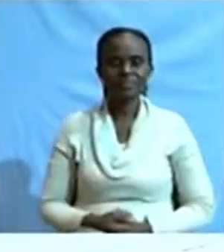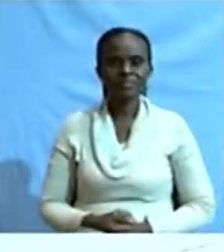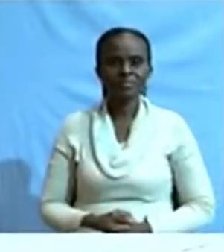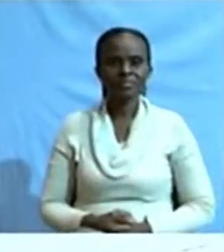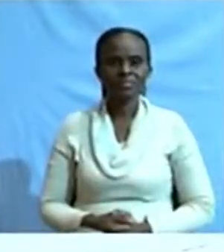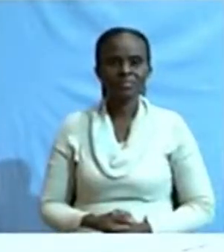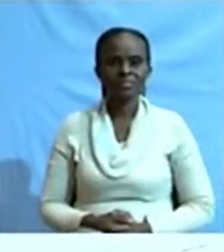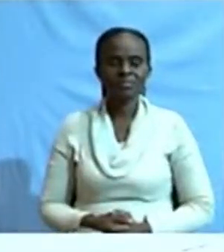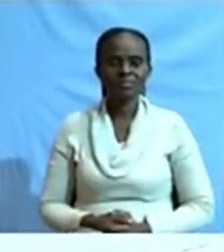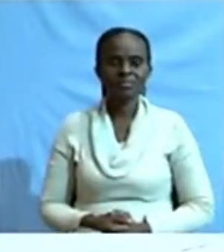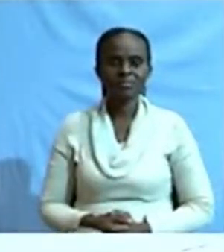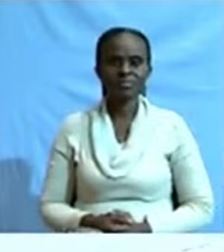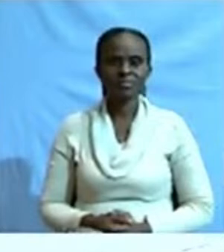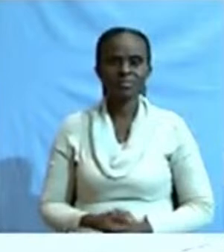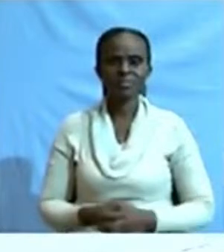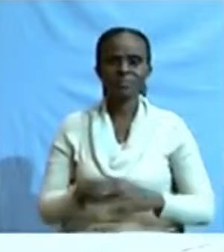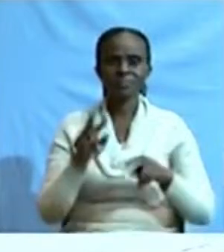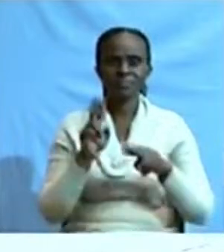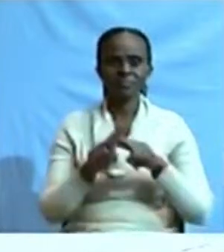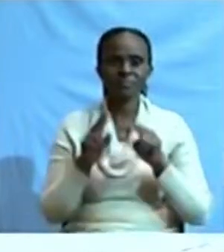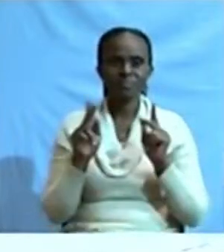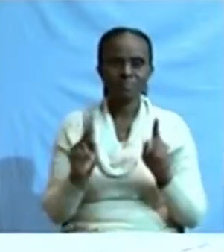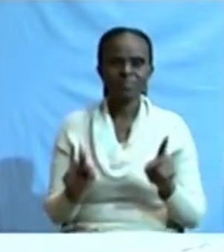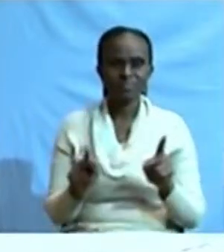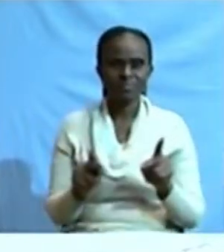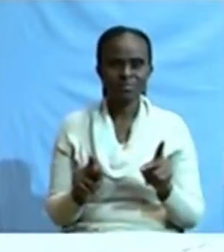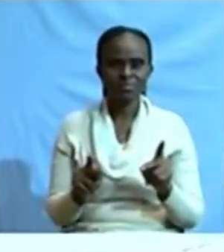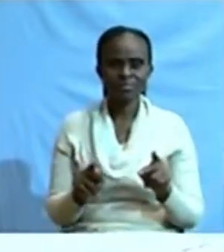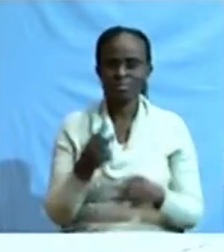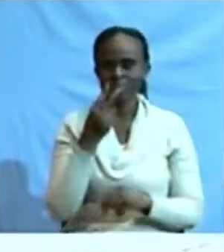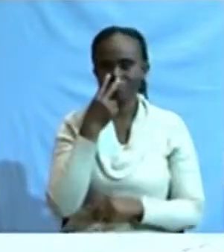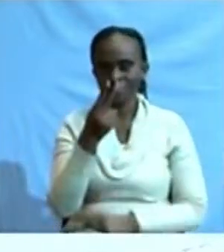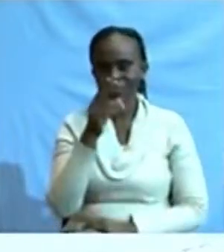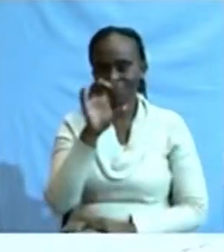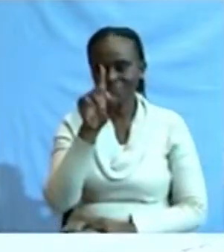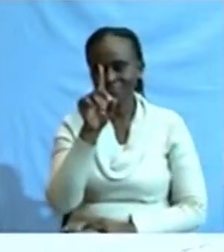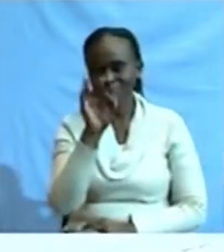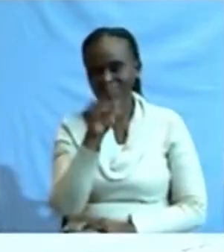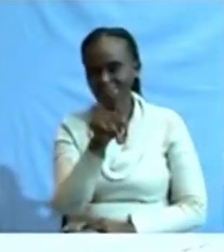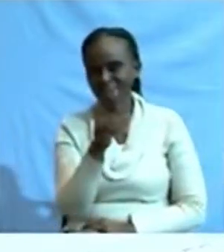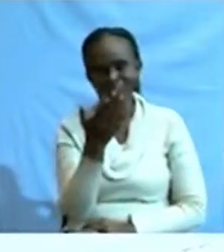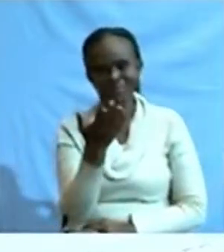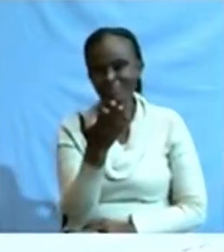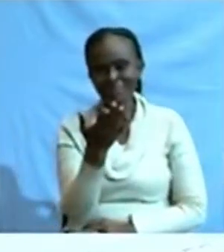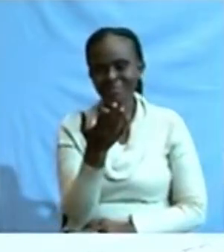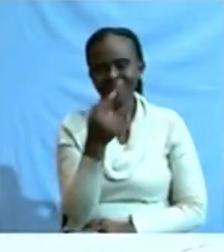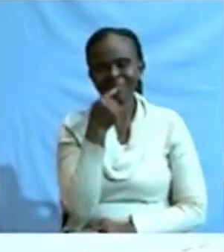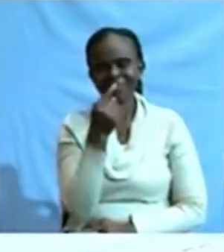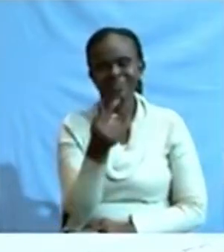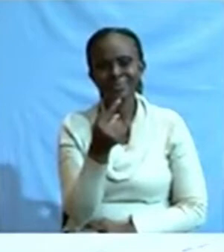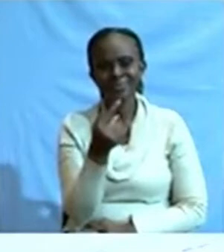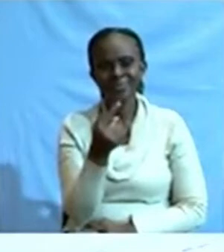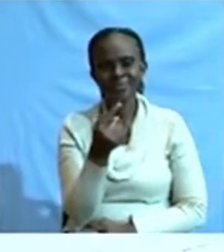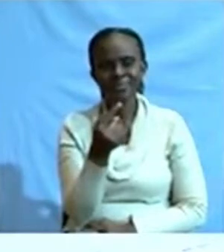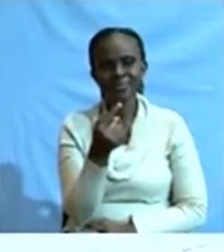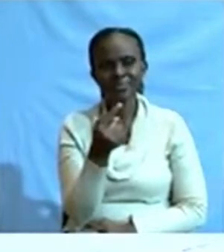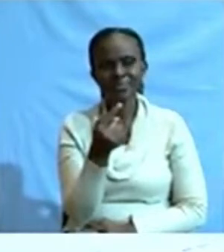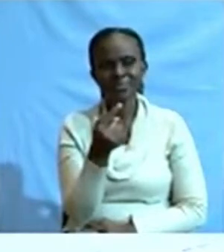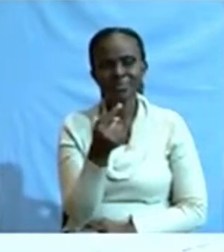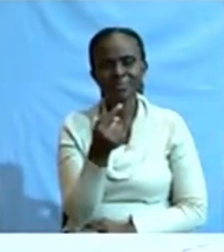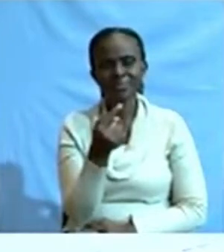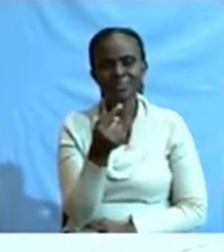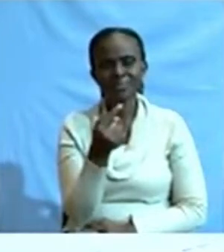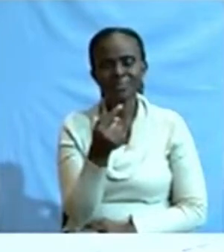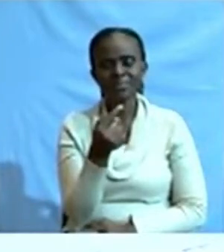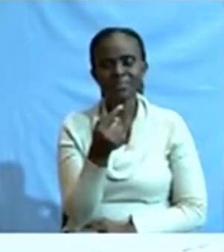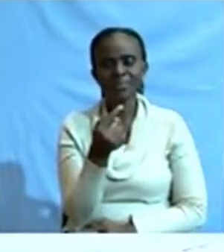can, yes, so. Chair, maybe No, one please. on CDF also, No, only it's if fine. you would say. We can